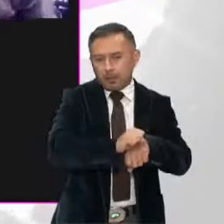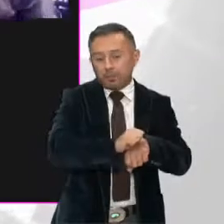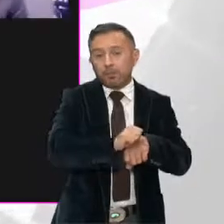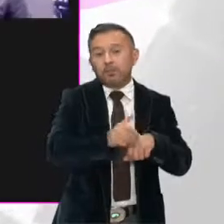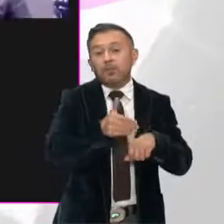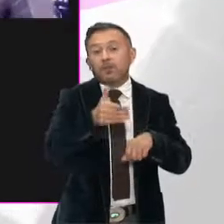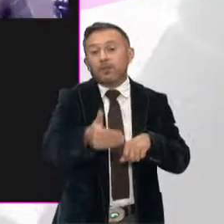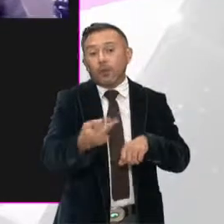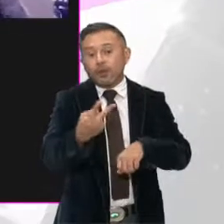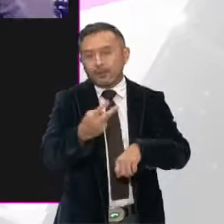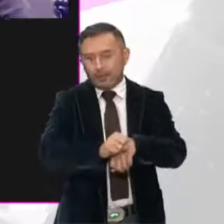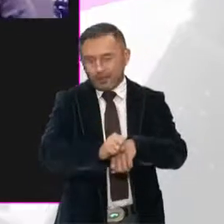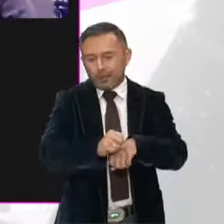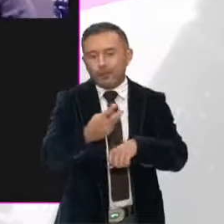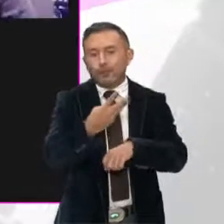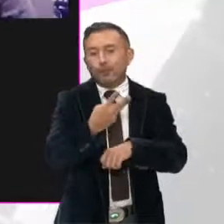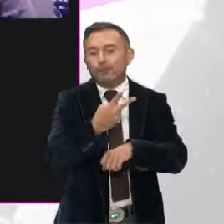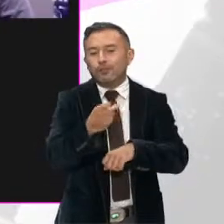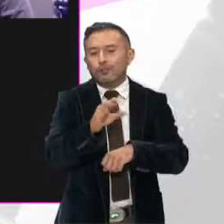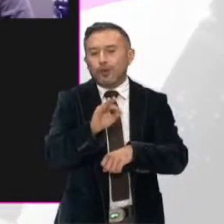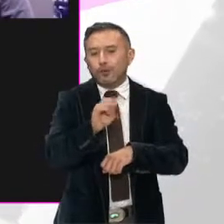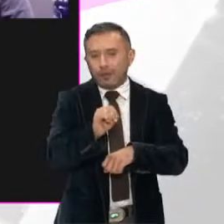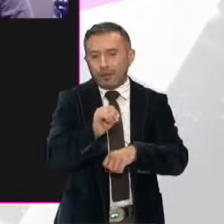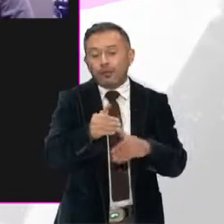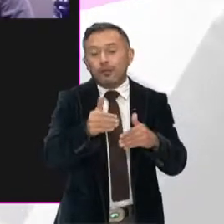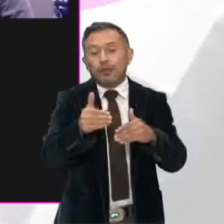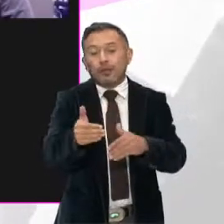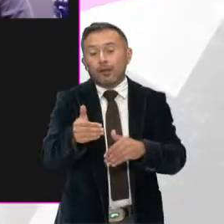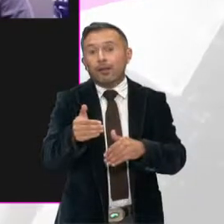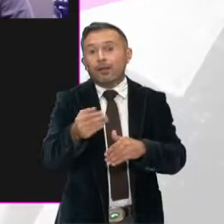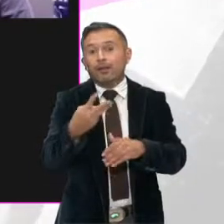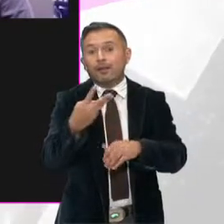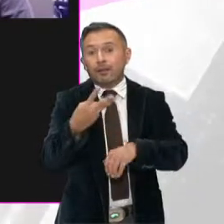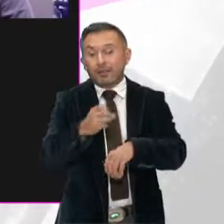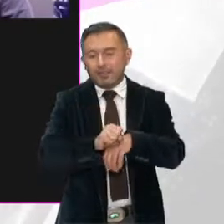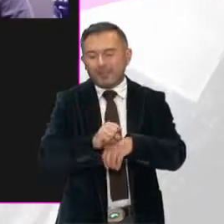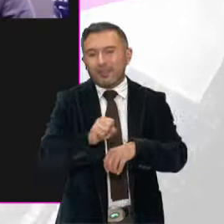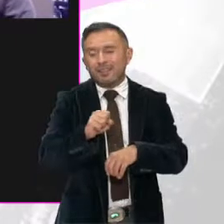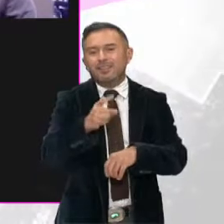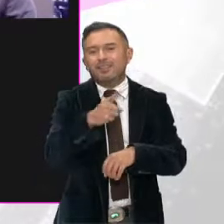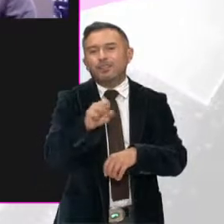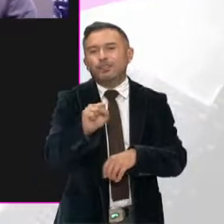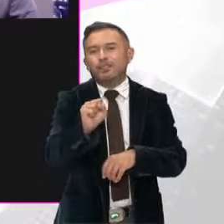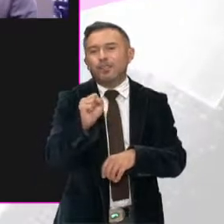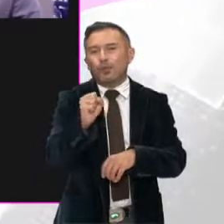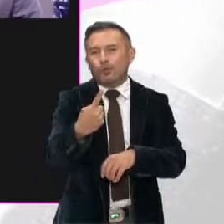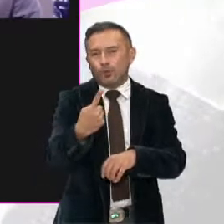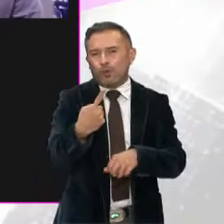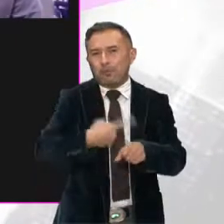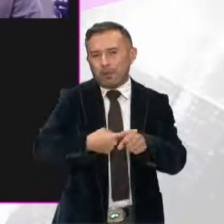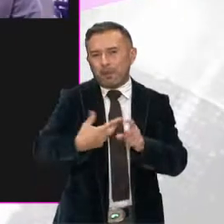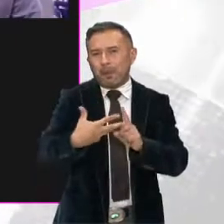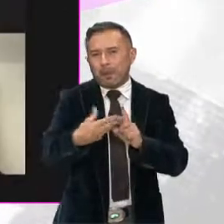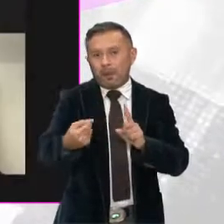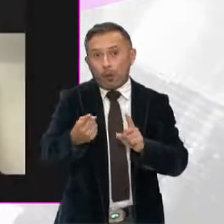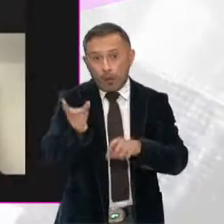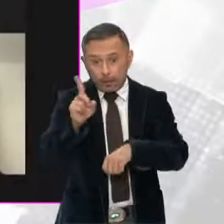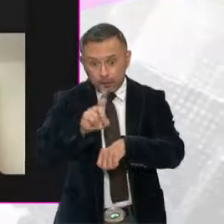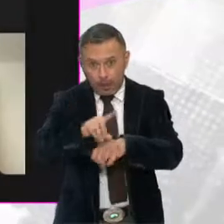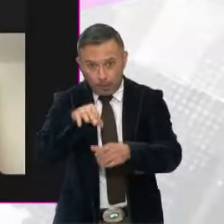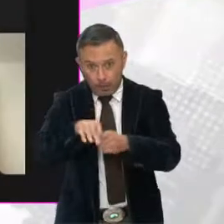423 cases a week, 249, and 171 cases per week